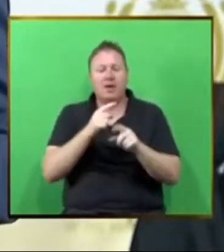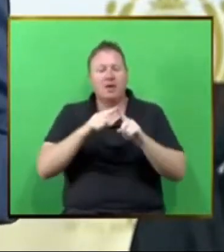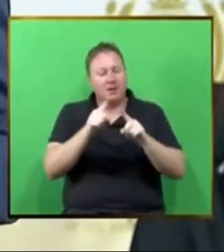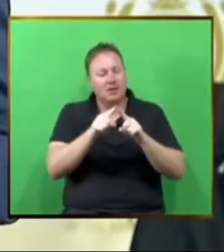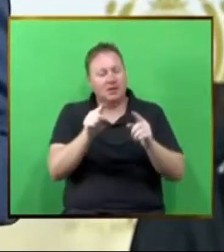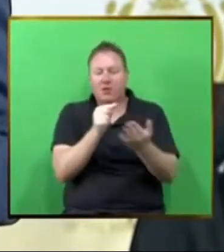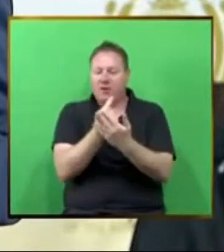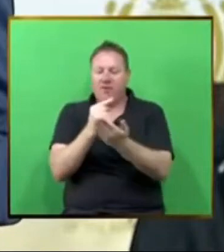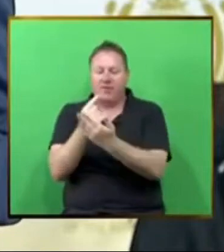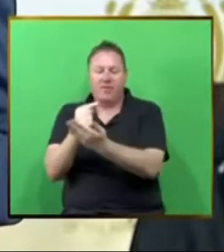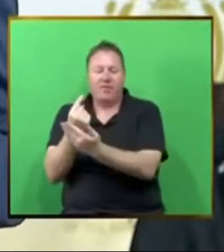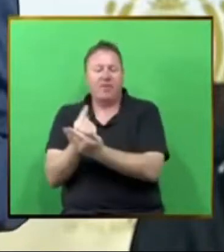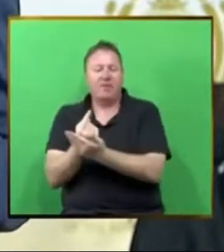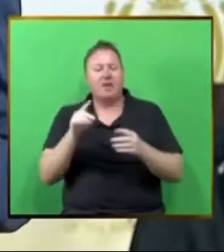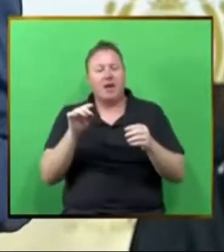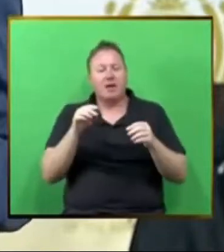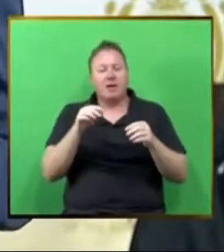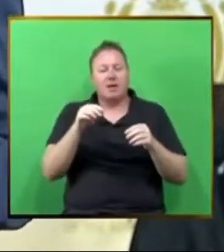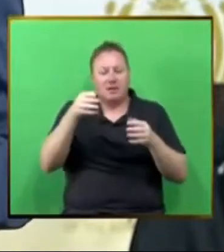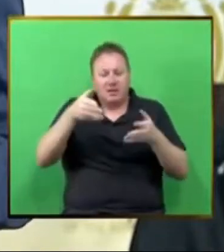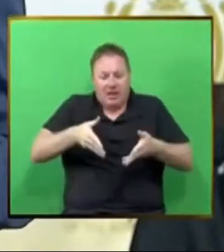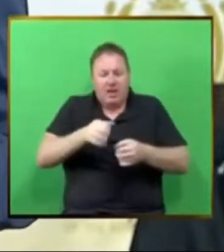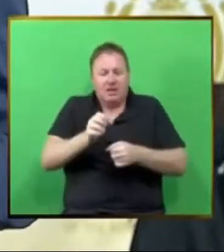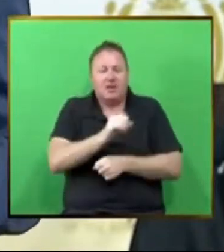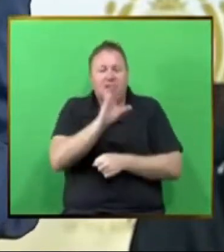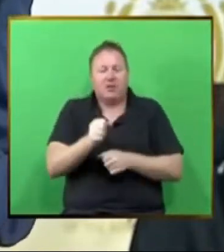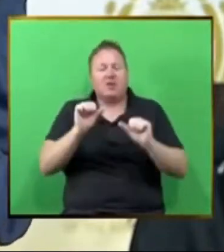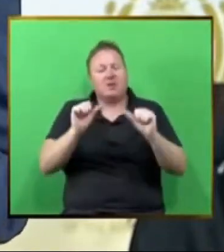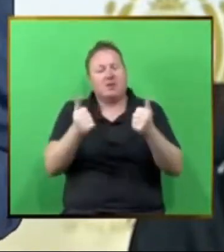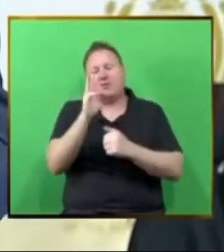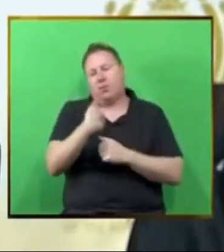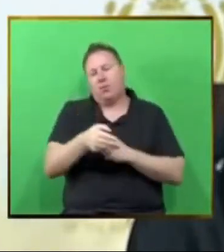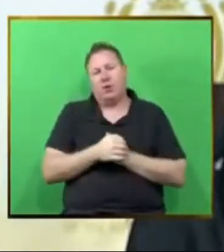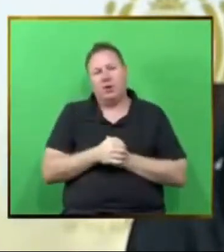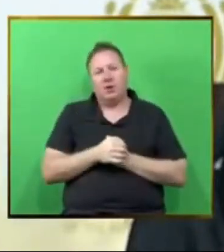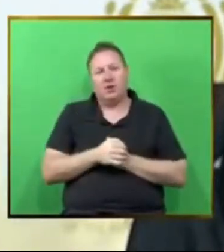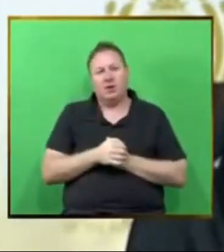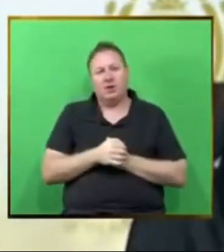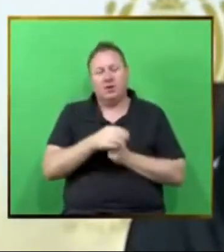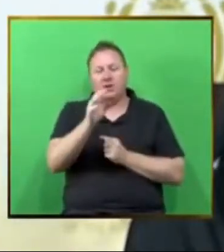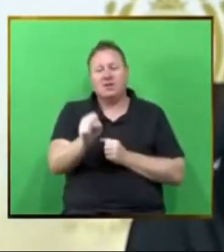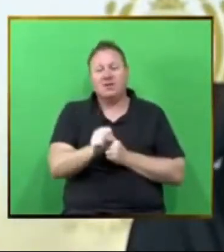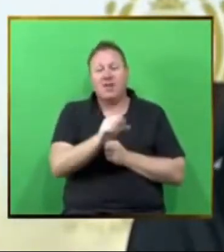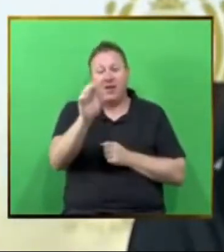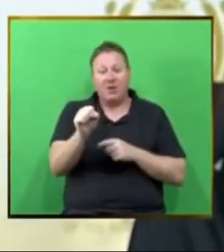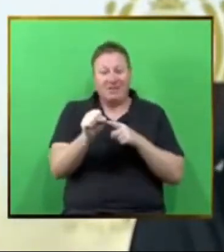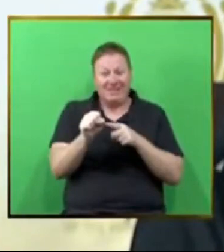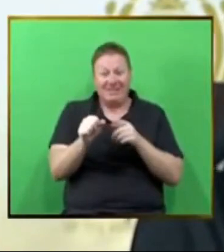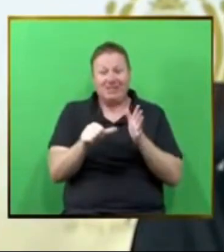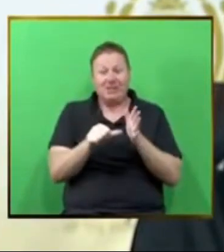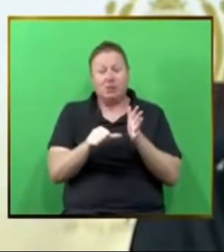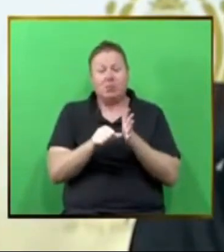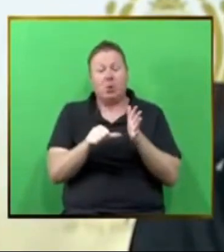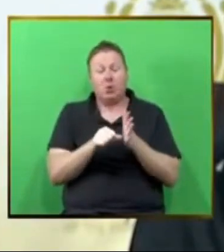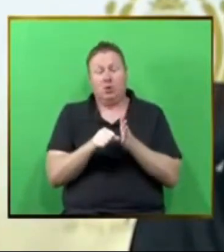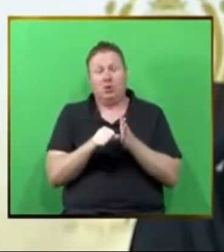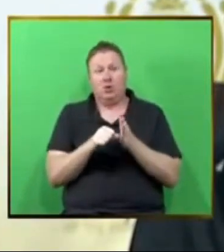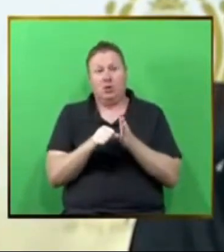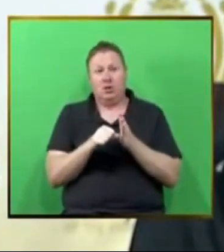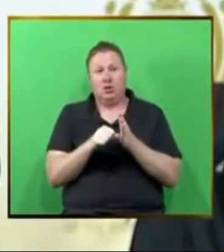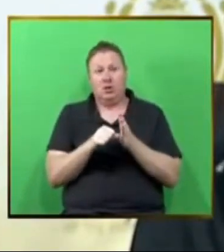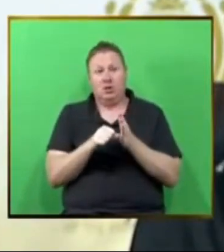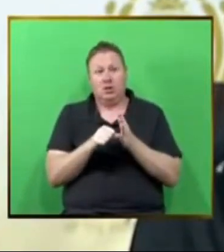a success. As we have shown recently, South Africa remains an important regional and international leader.